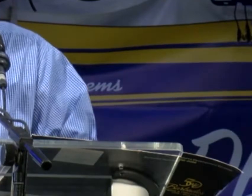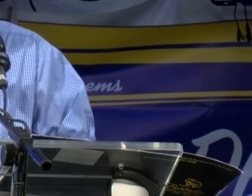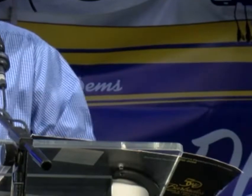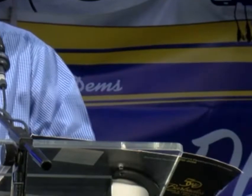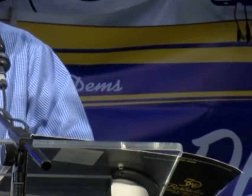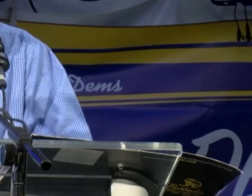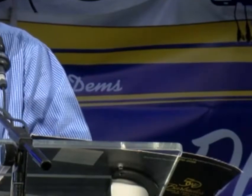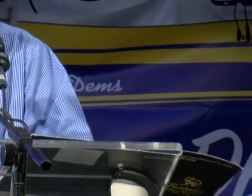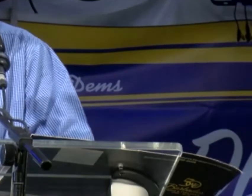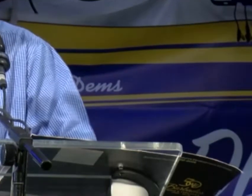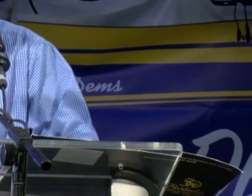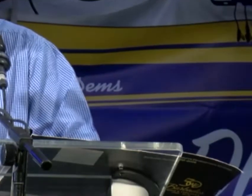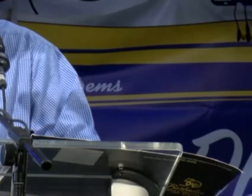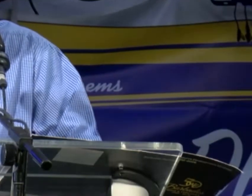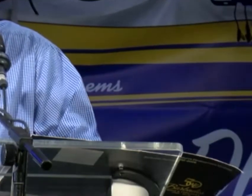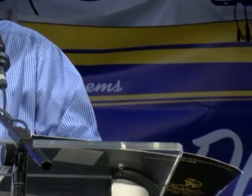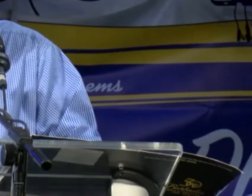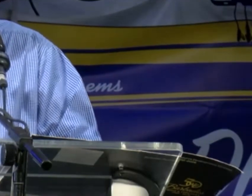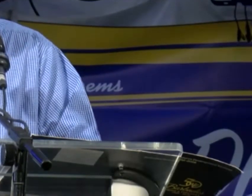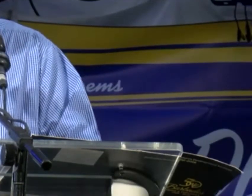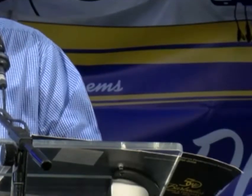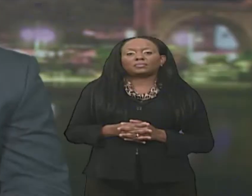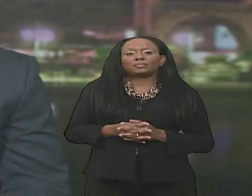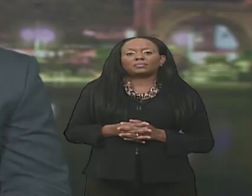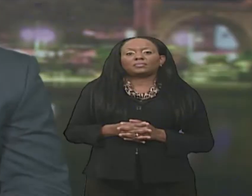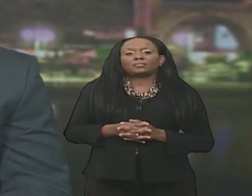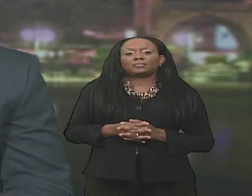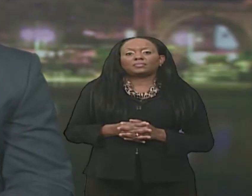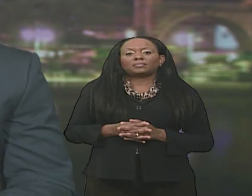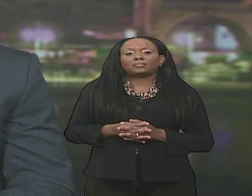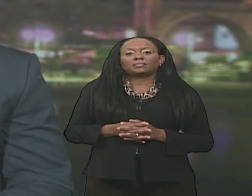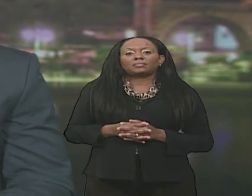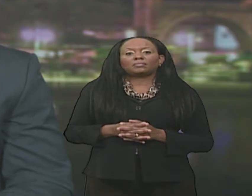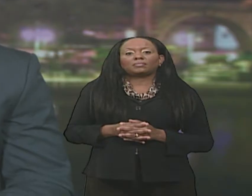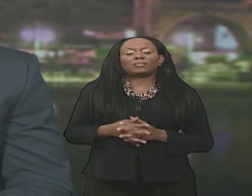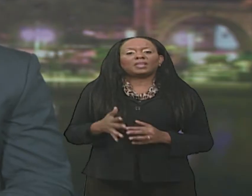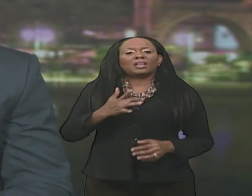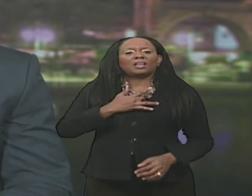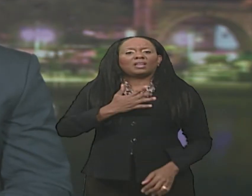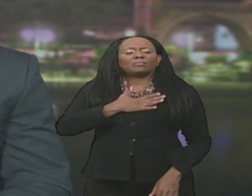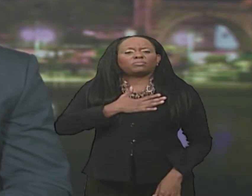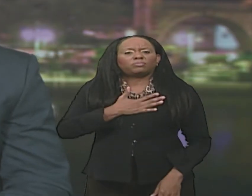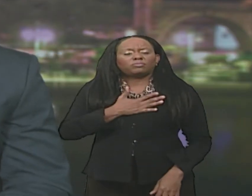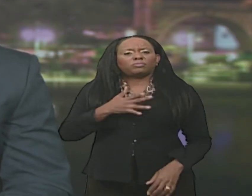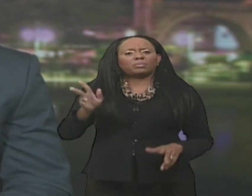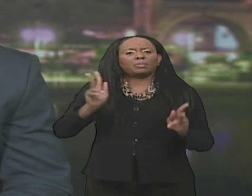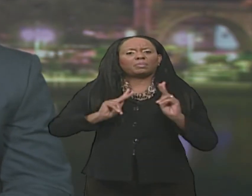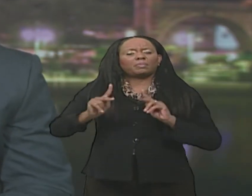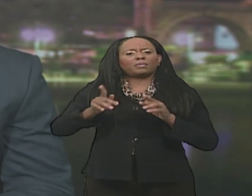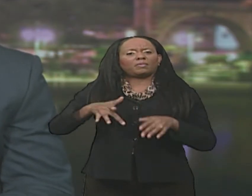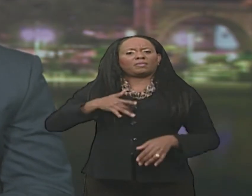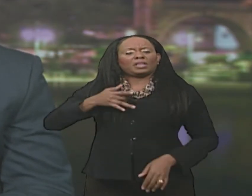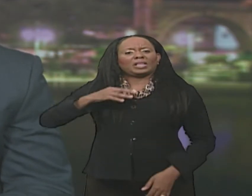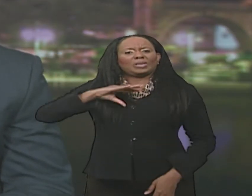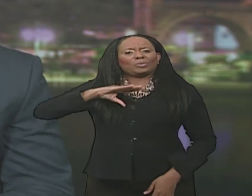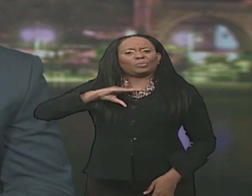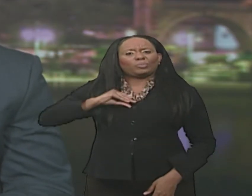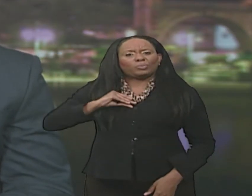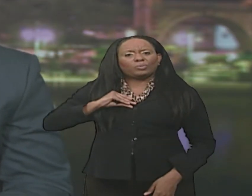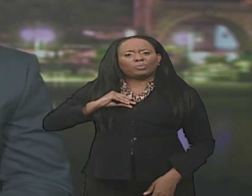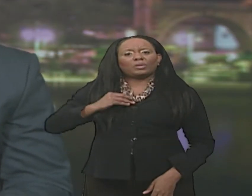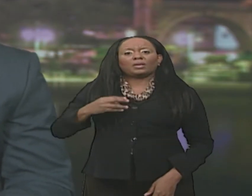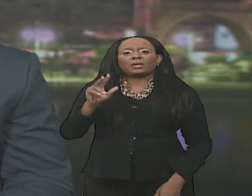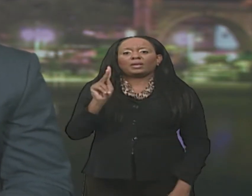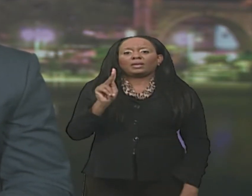$80,400,000 could have gone a far way. Moved by the plights and feeling of dejection from residents of St.